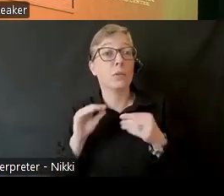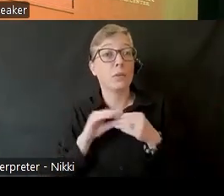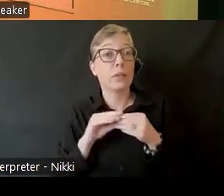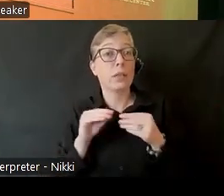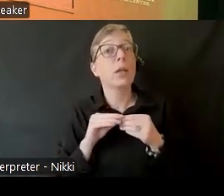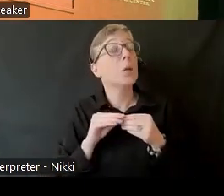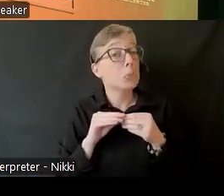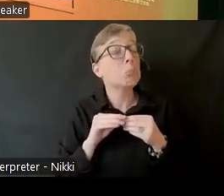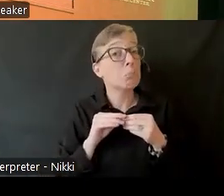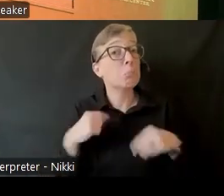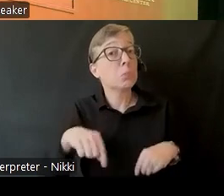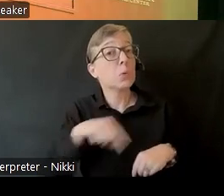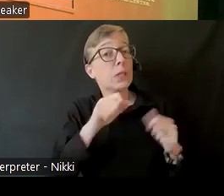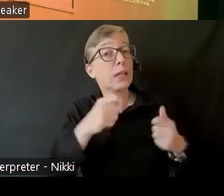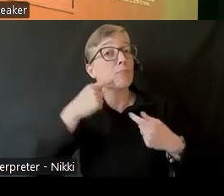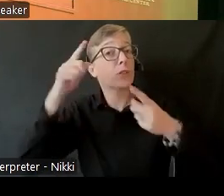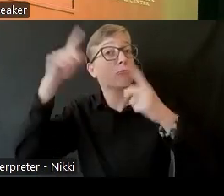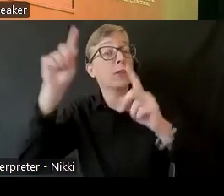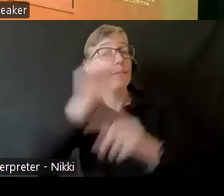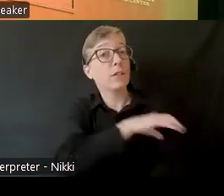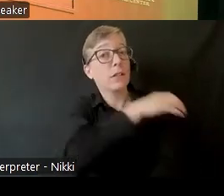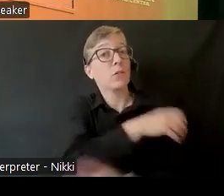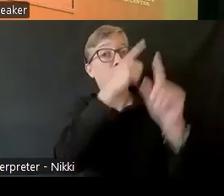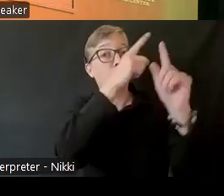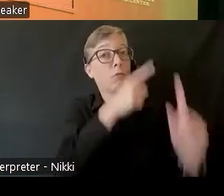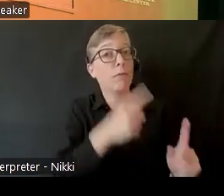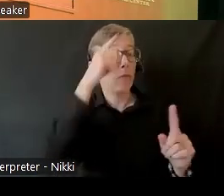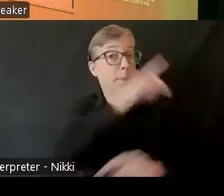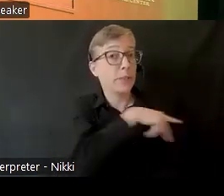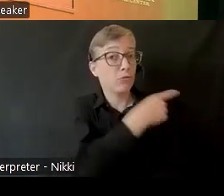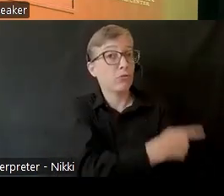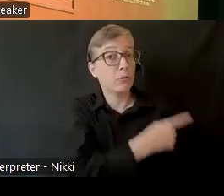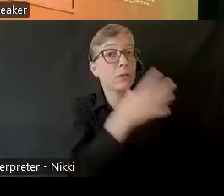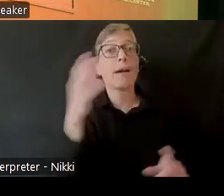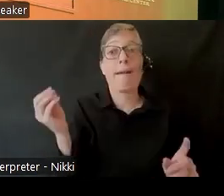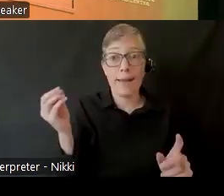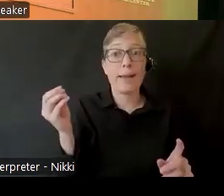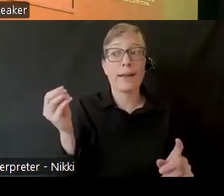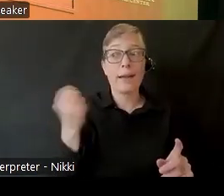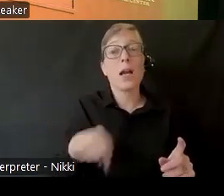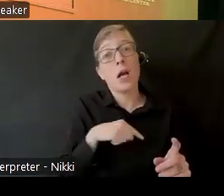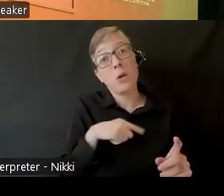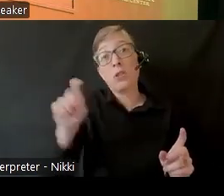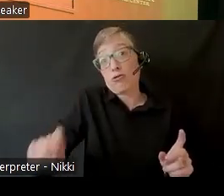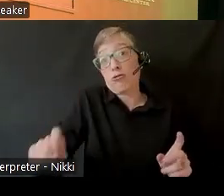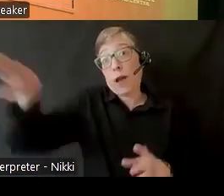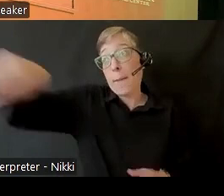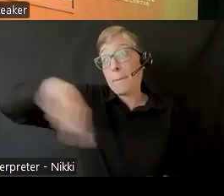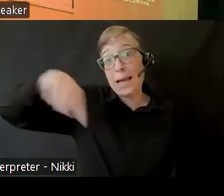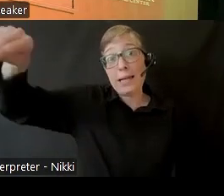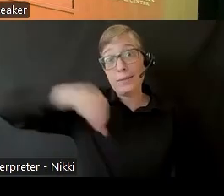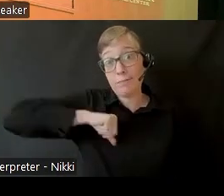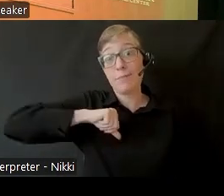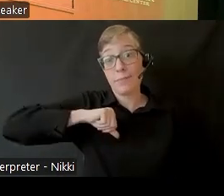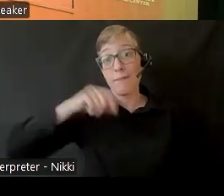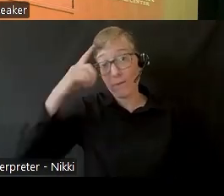achieve these clinical goals for our patients, and we ought to get paid for it, right? But